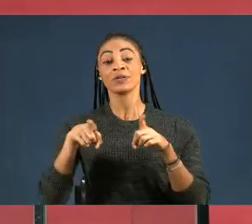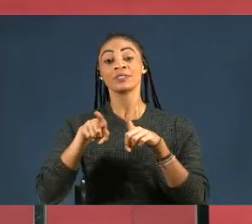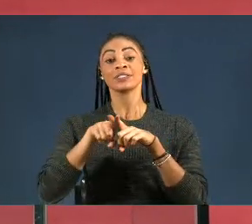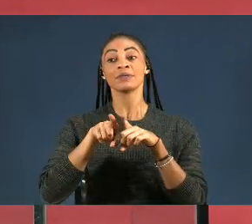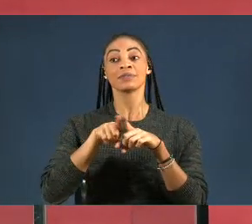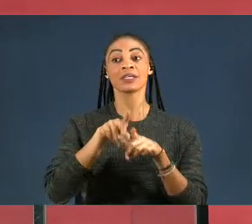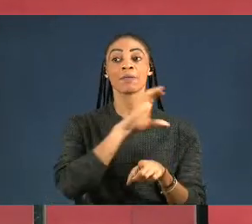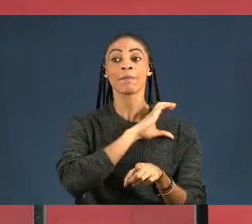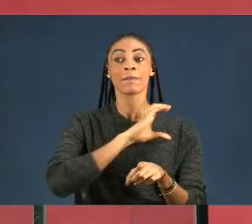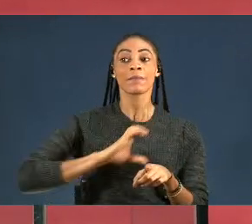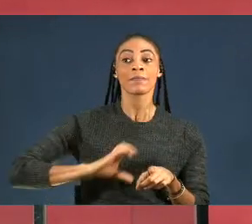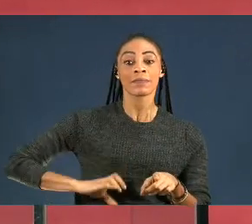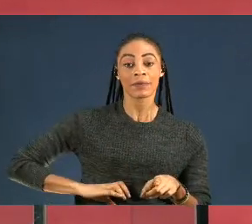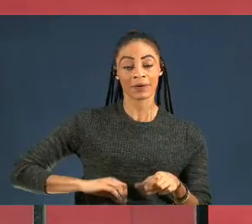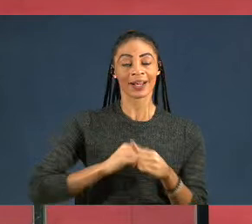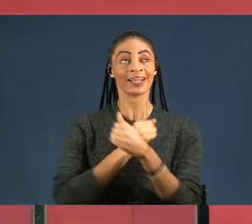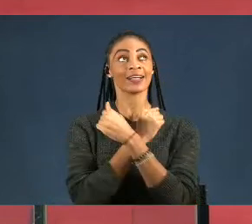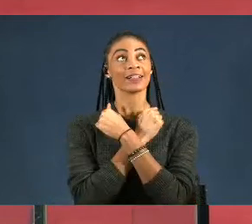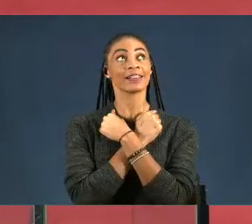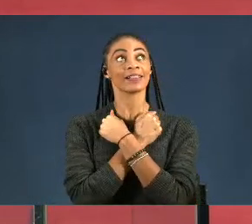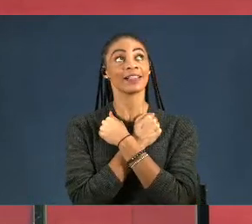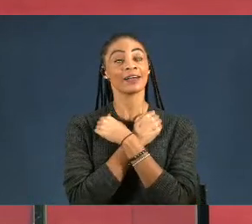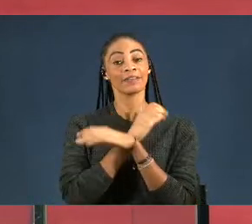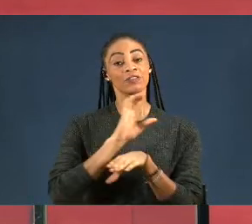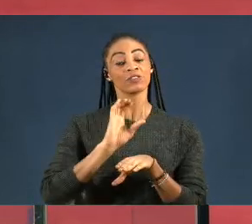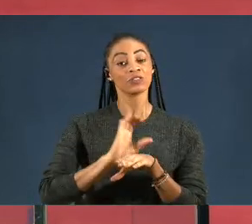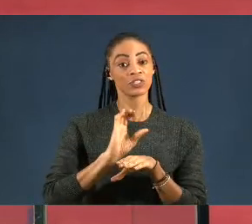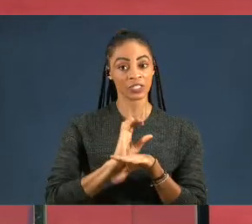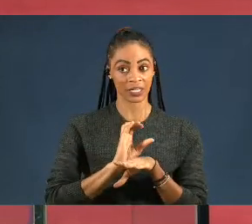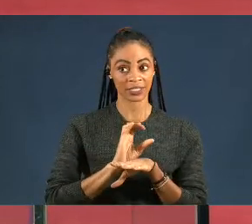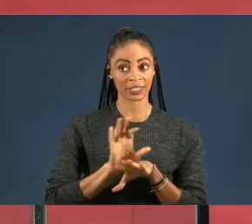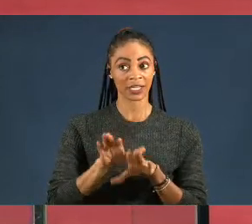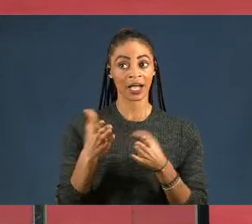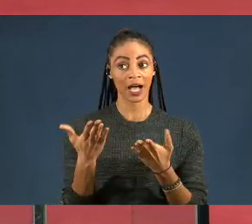her, that he might wash her, wash the church, and